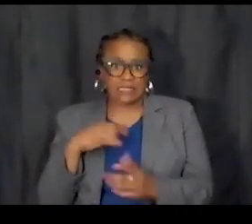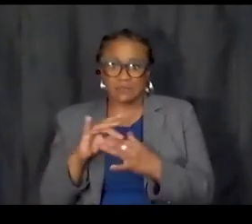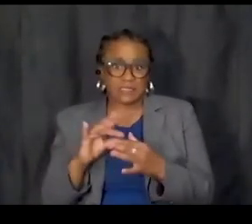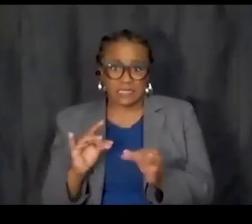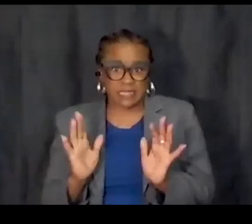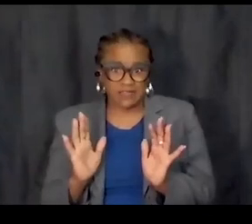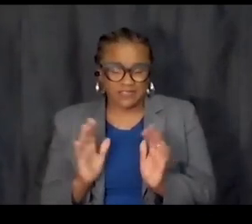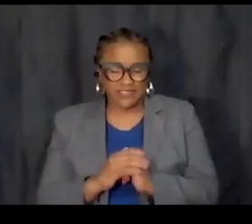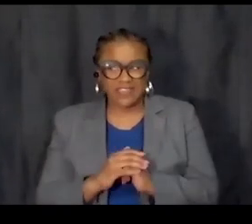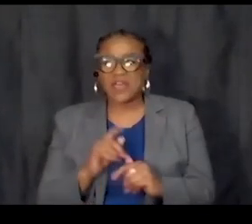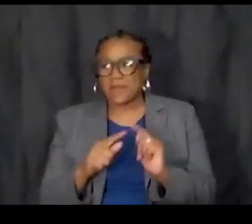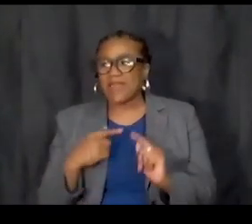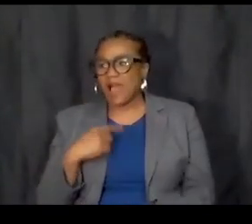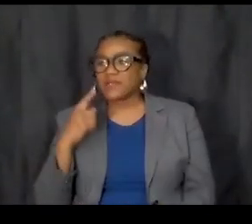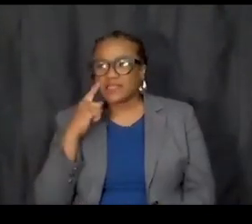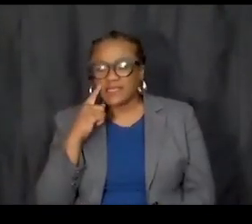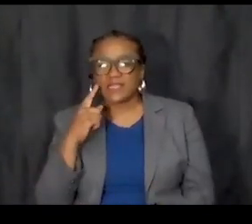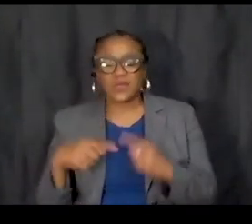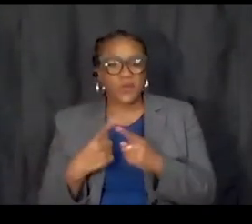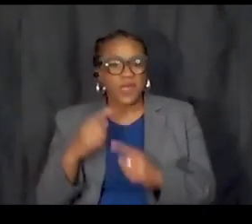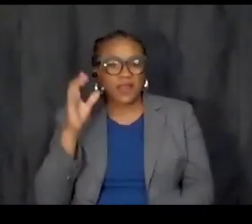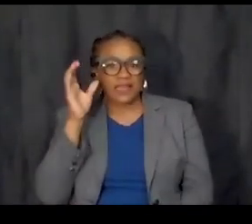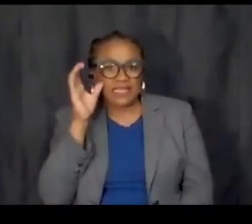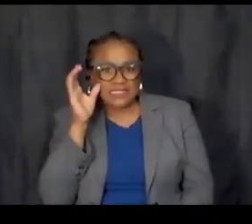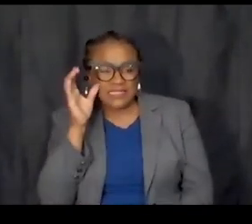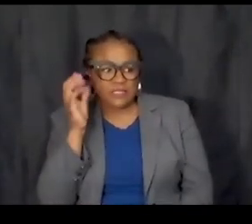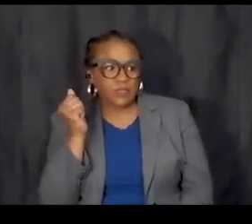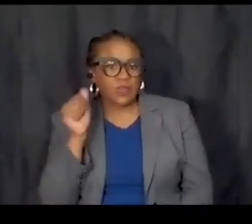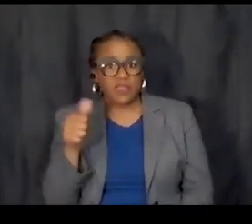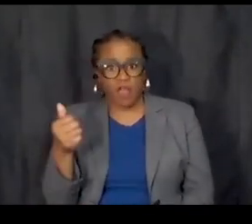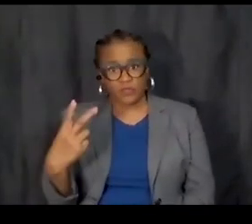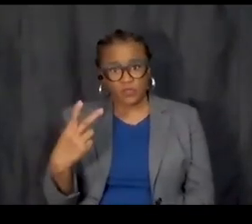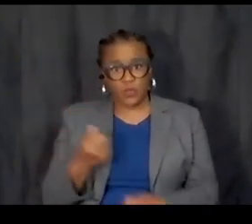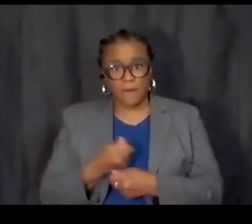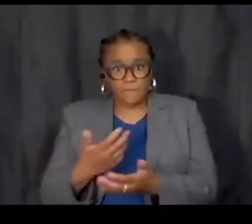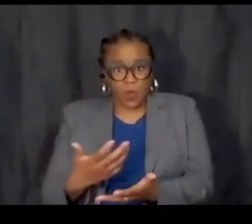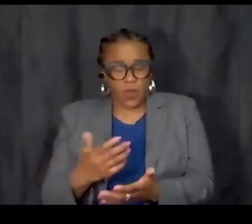definitely thinking that when I was listening to the other two poems, like the